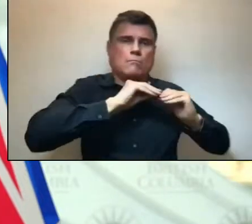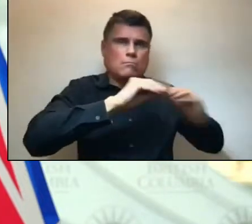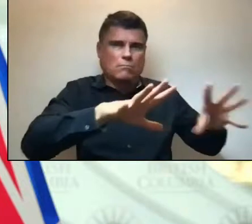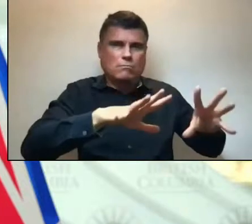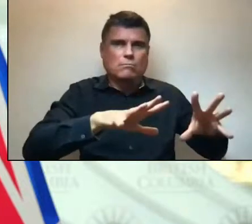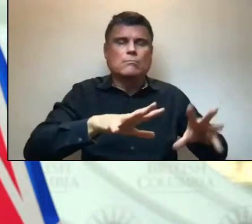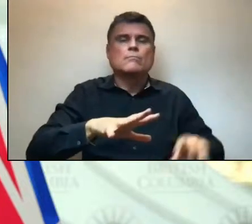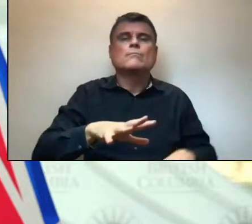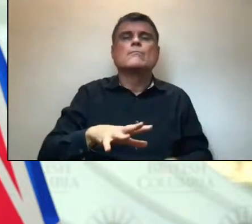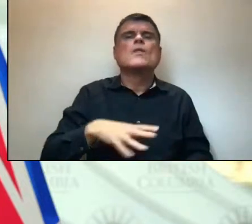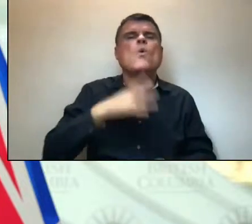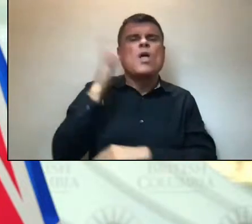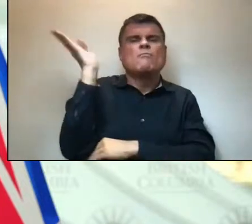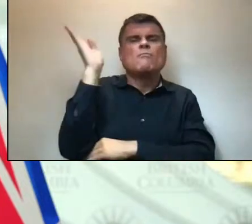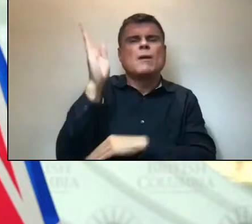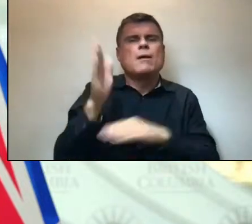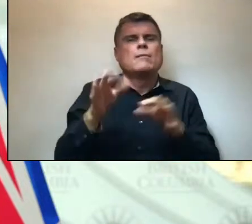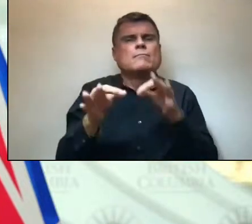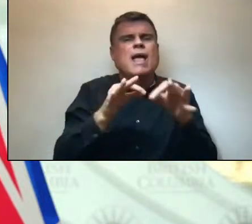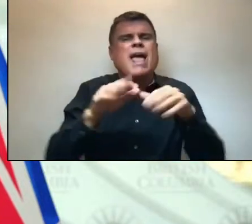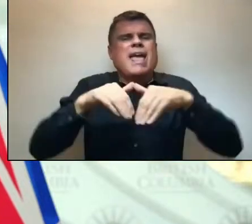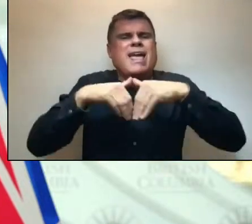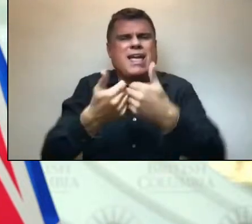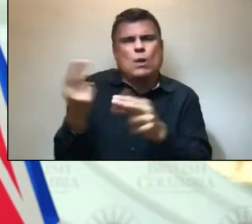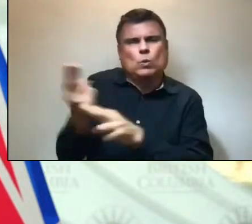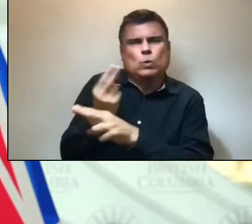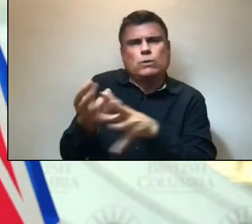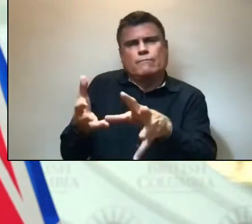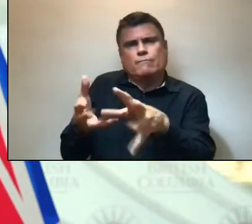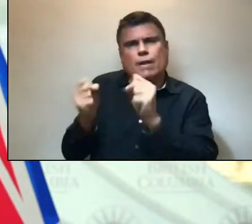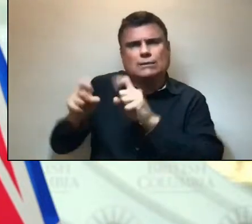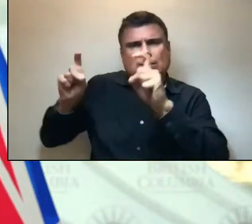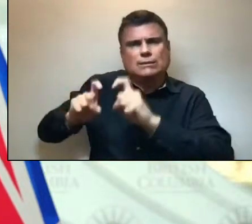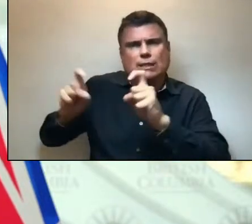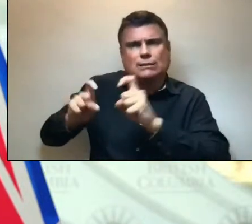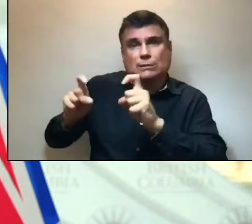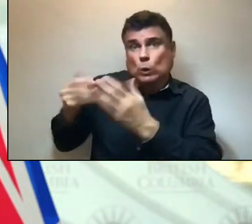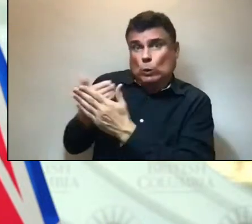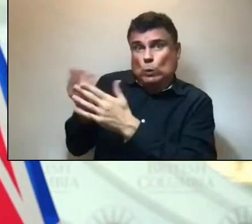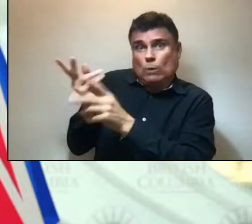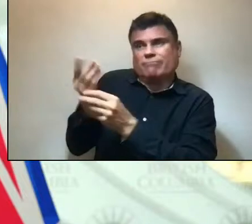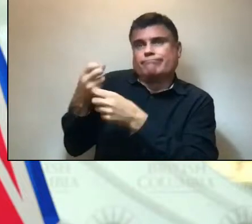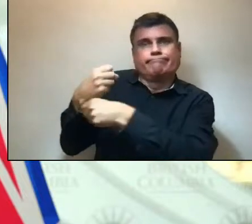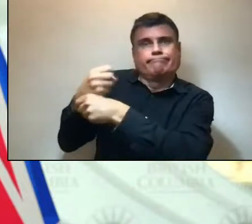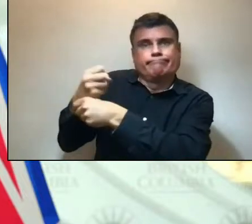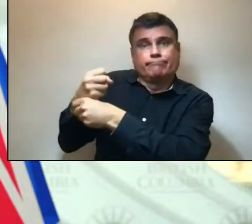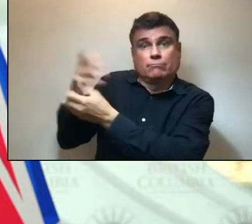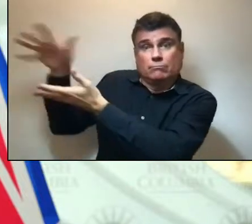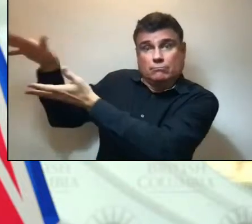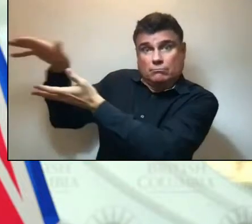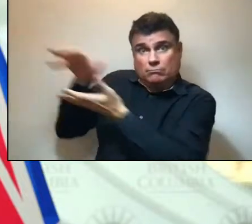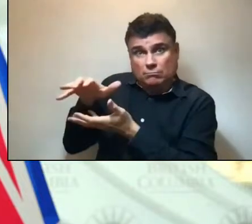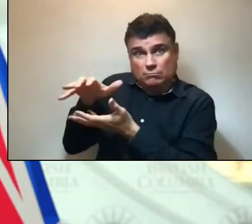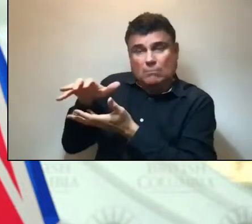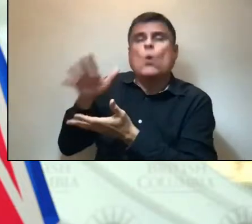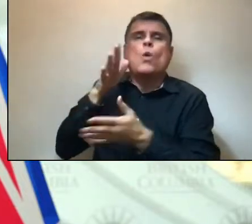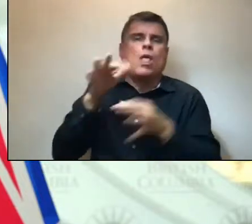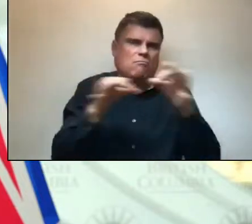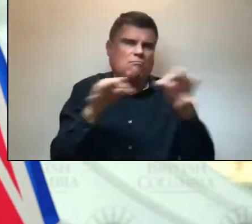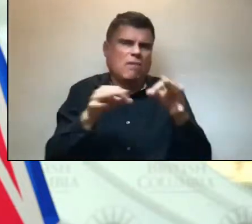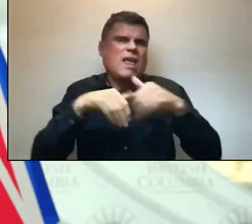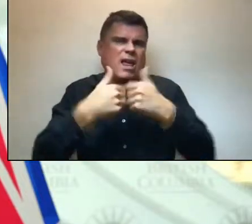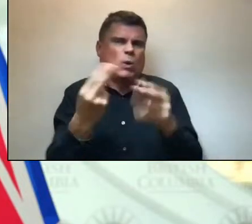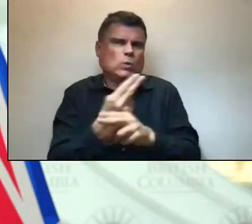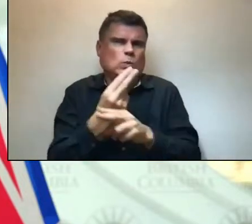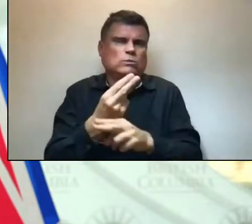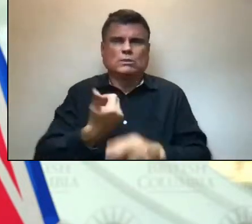as that new product comes to British Columbia. Finally, I want to provide our weekly surgical